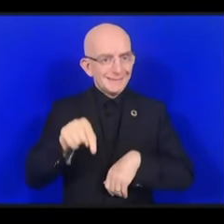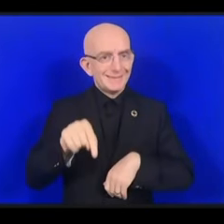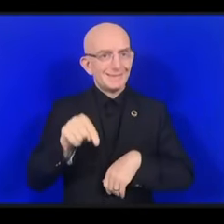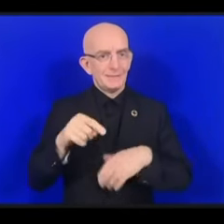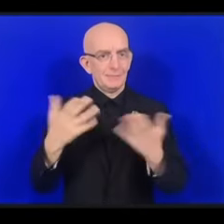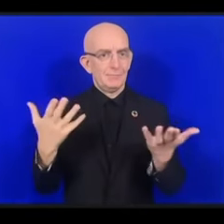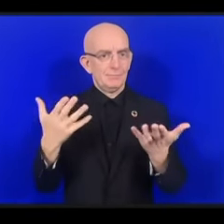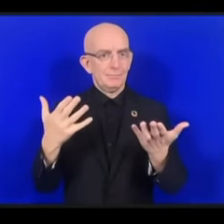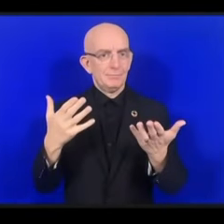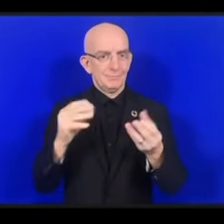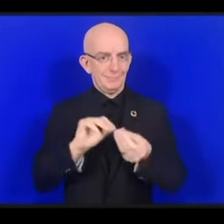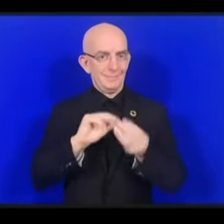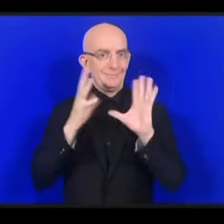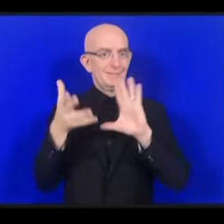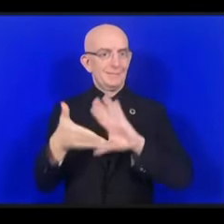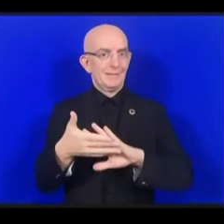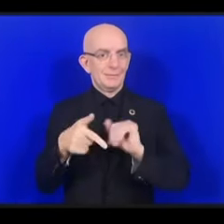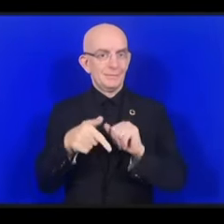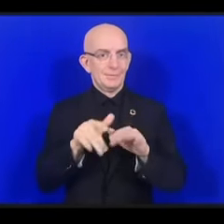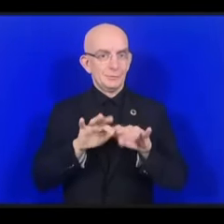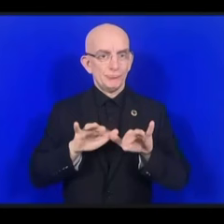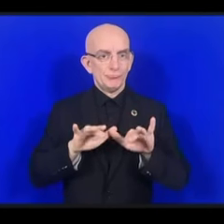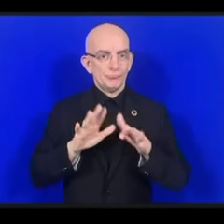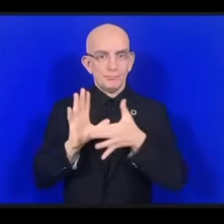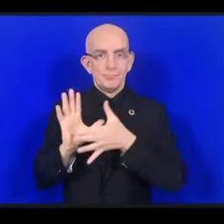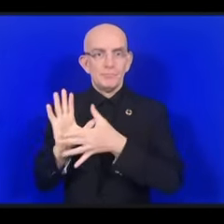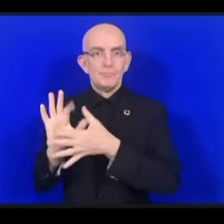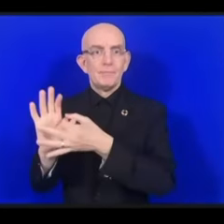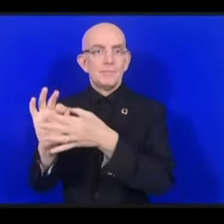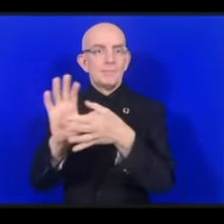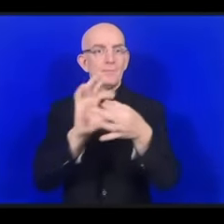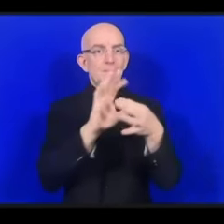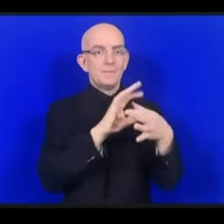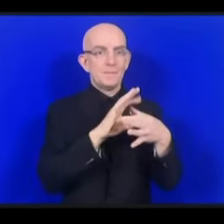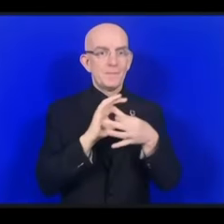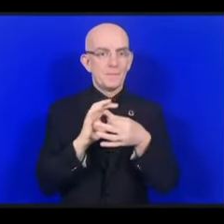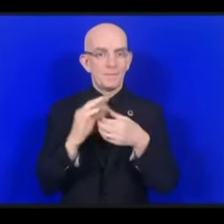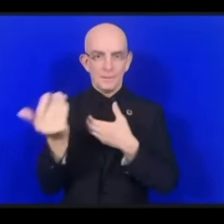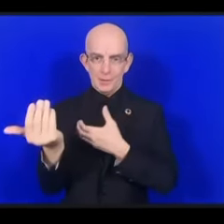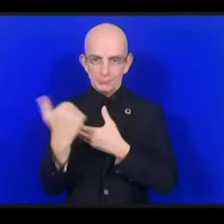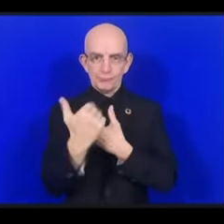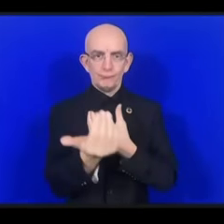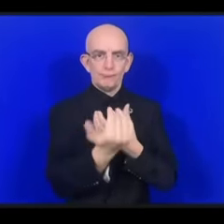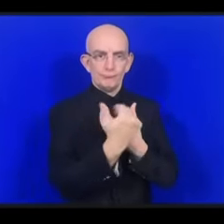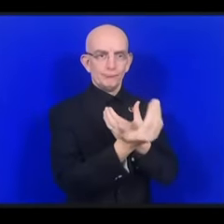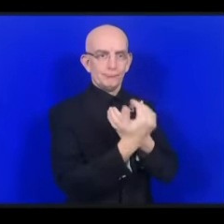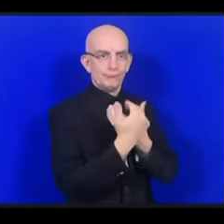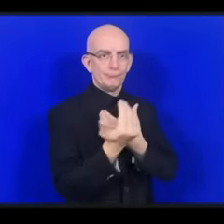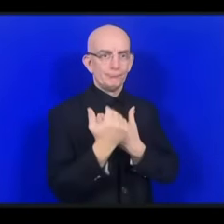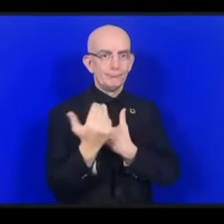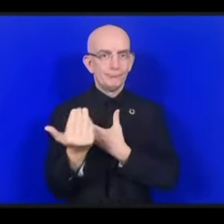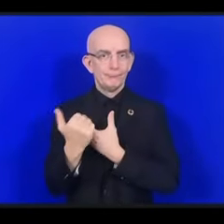of this conference is the internet to empower all people.